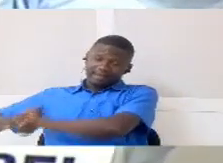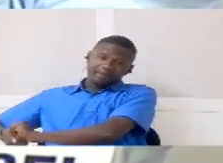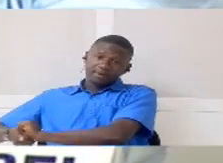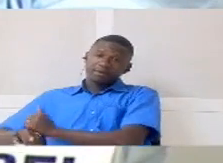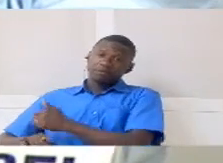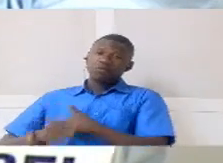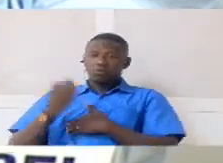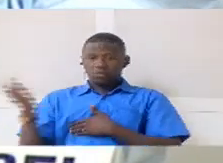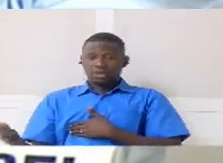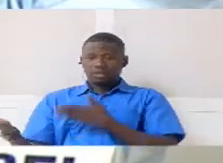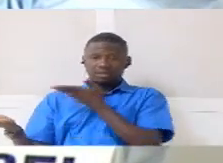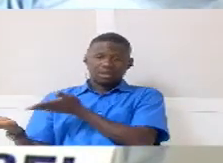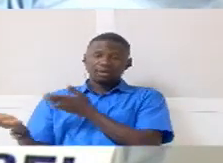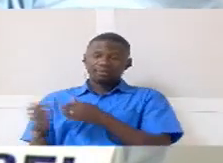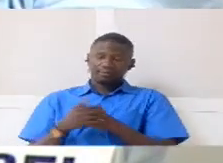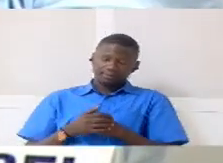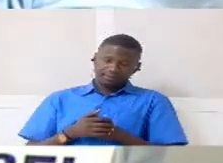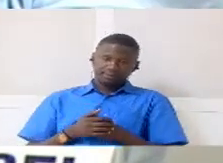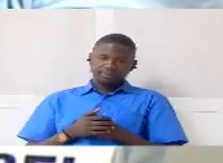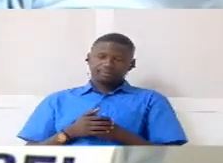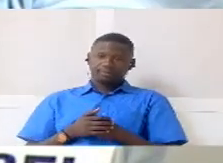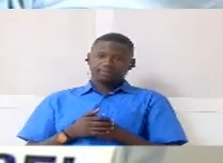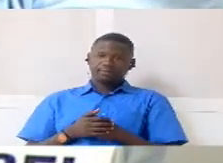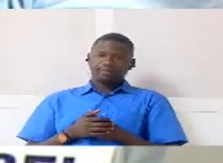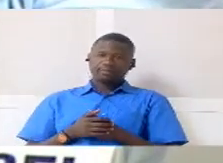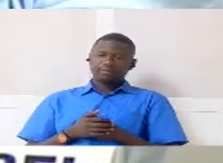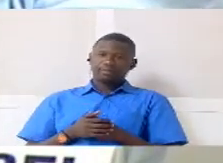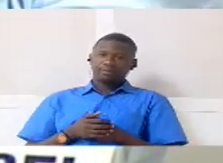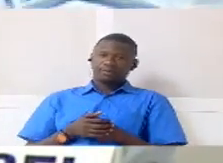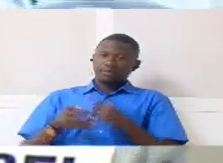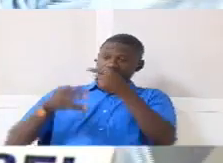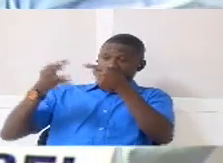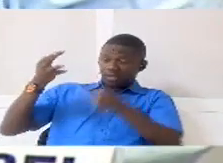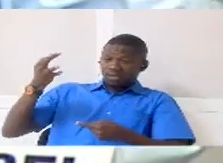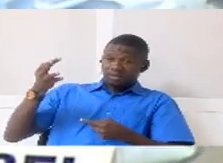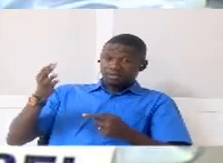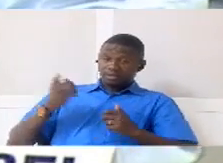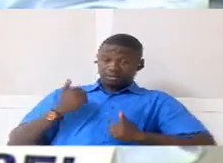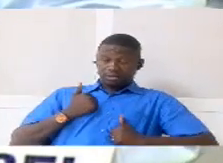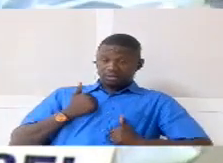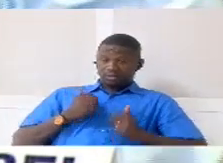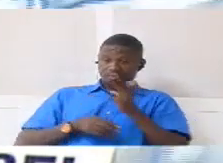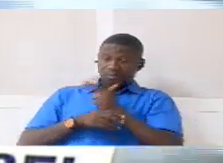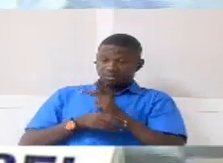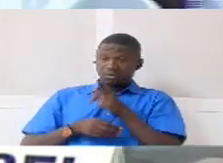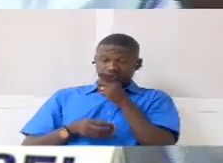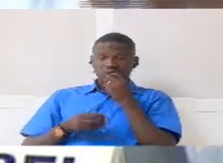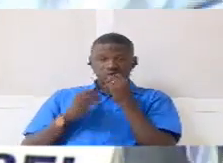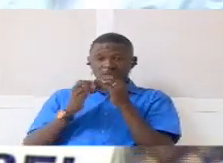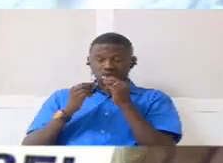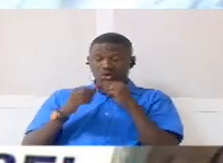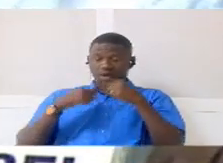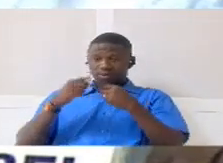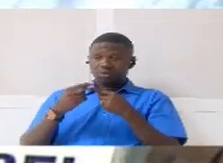These officers you mention, would they ordinarily be detained in the remand wing or in some other